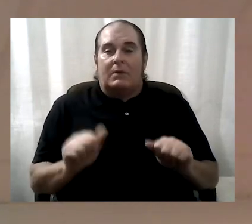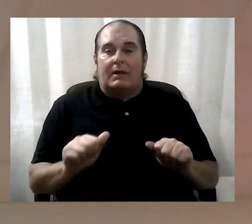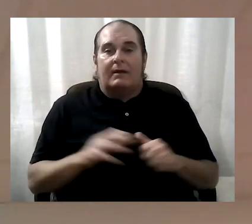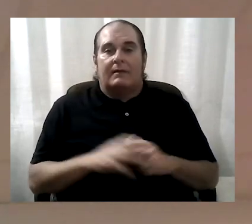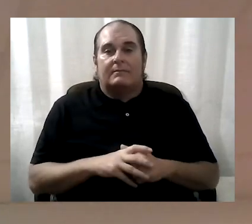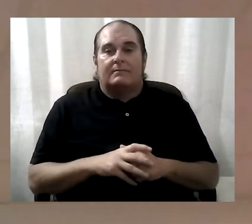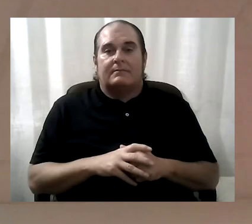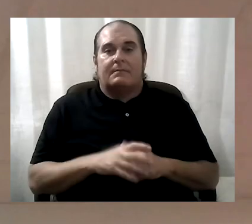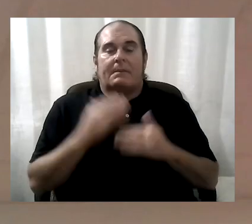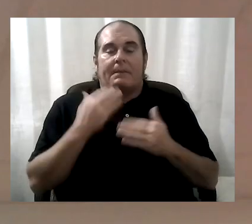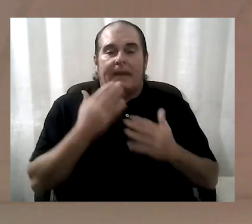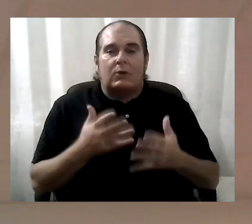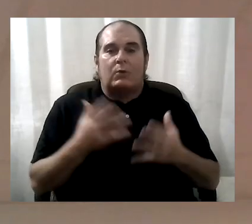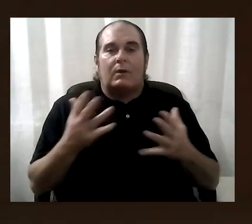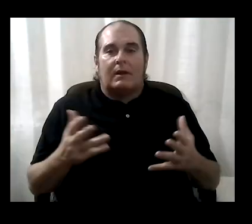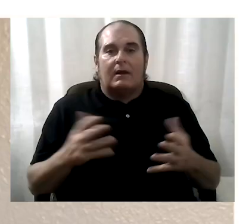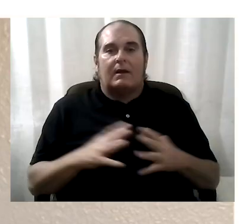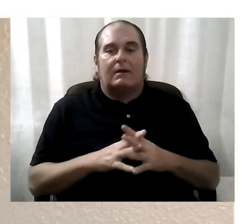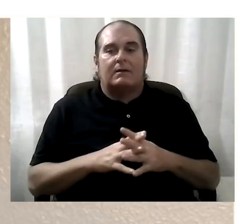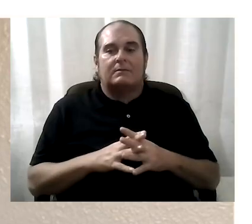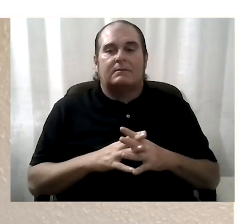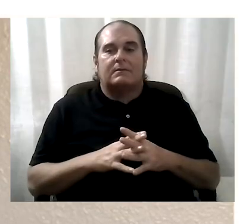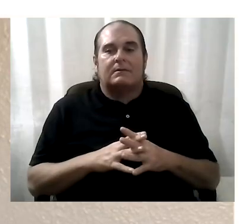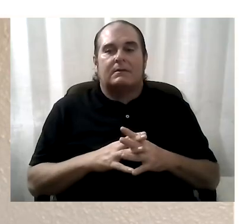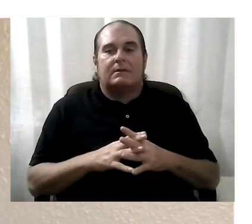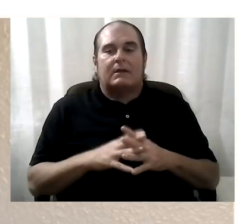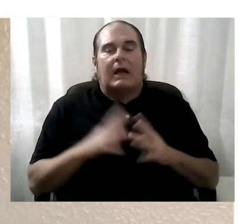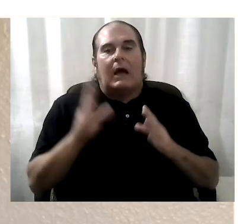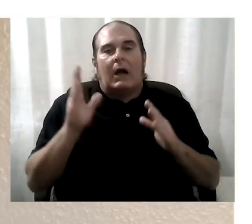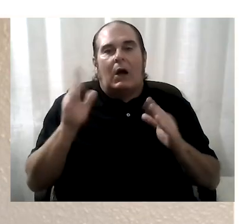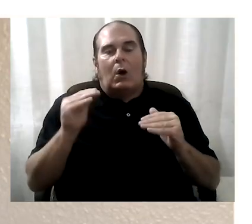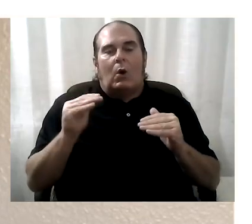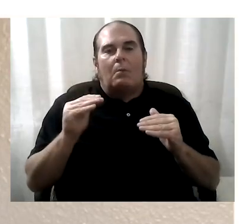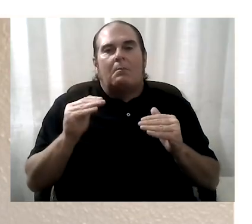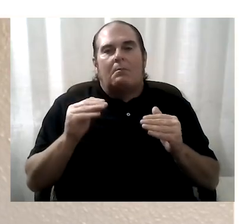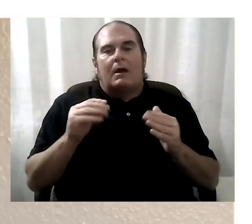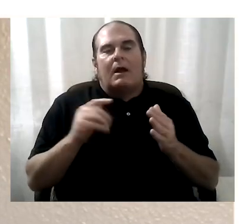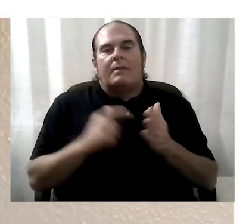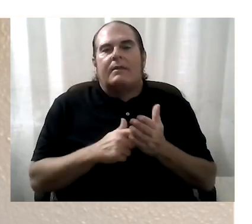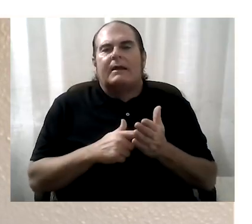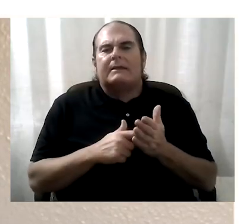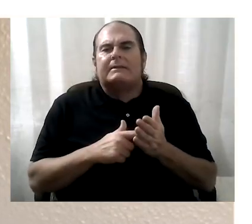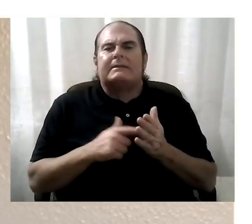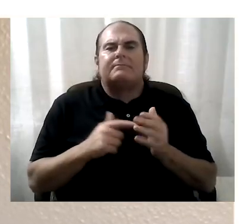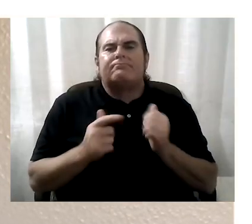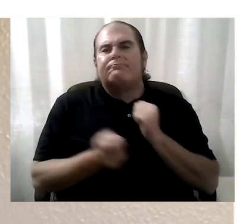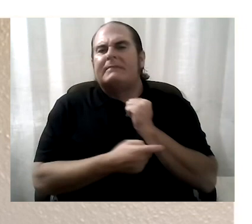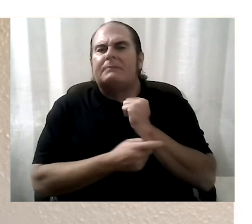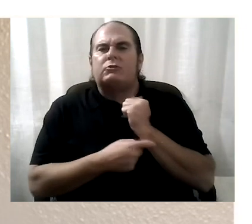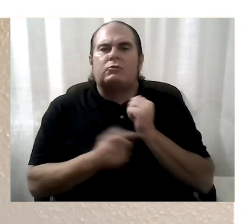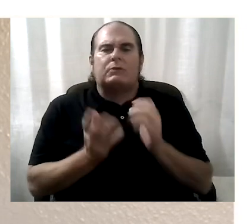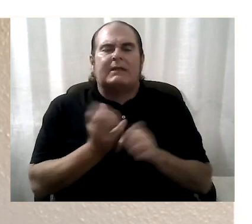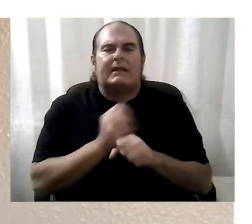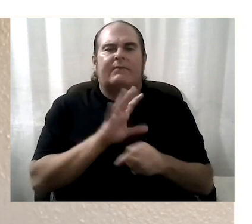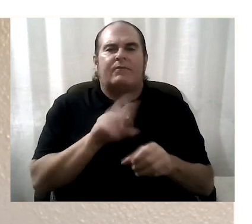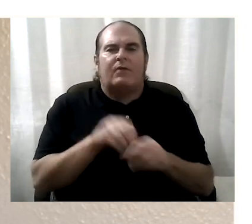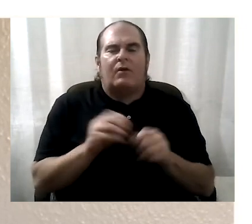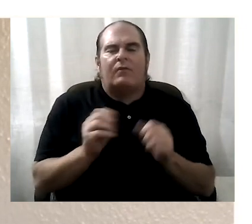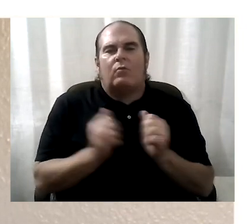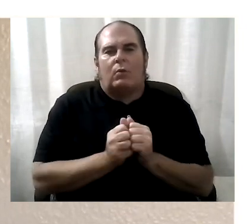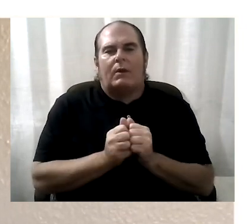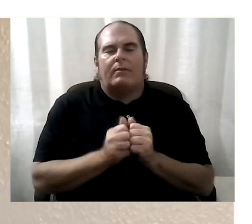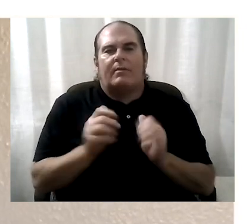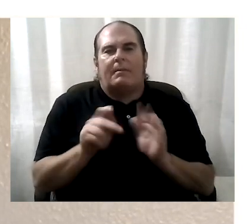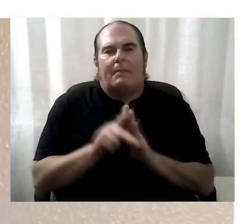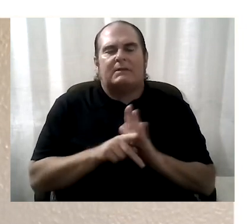87th legislative session. Thanks. Well, we've come to another end of an episode, and we want to remind you that Rev Up